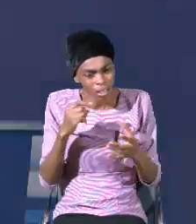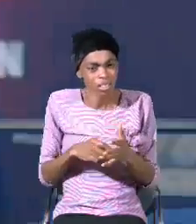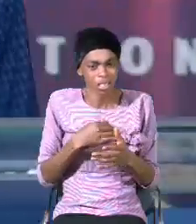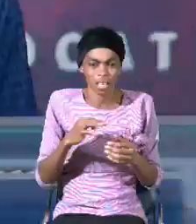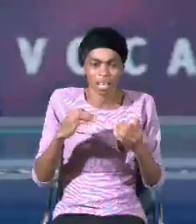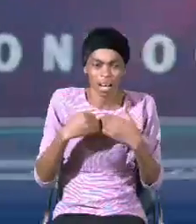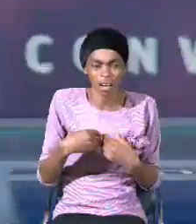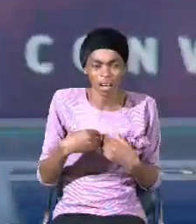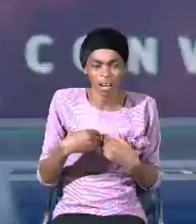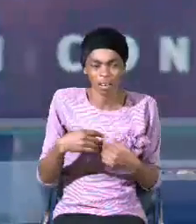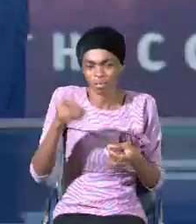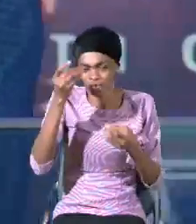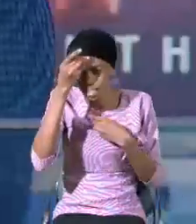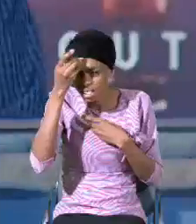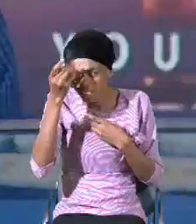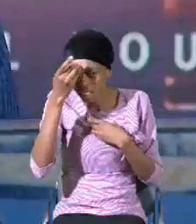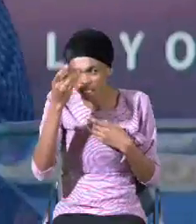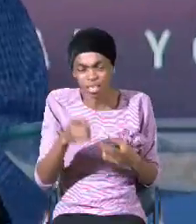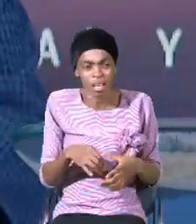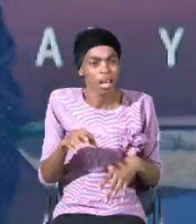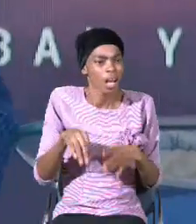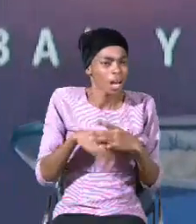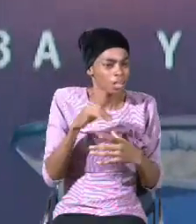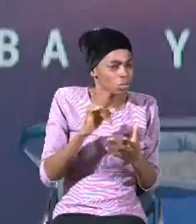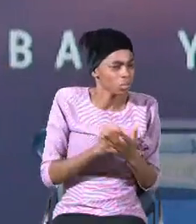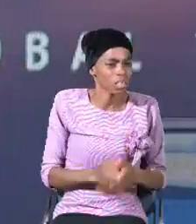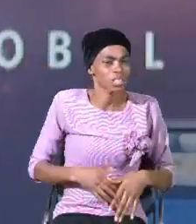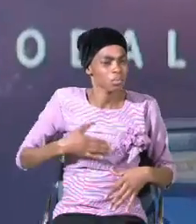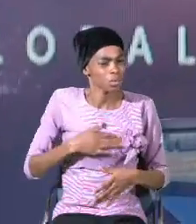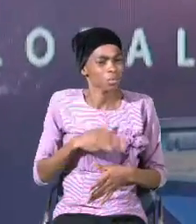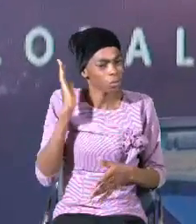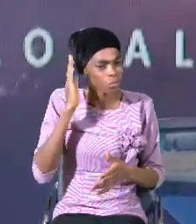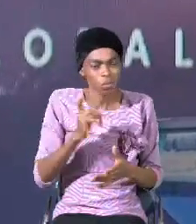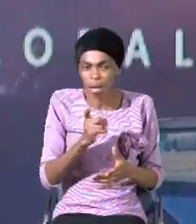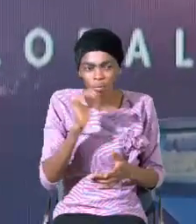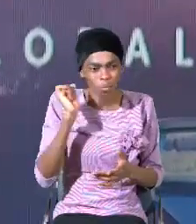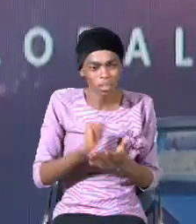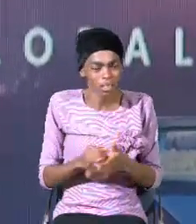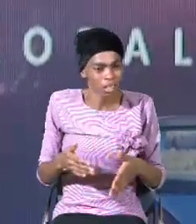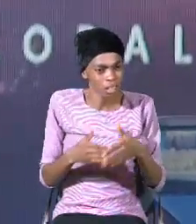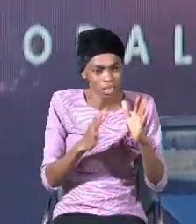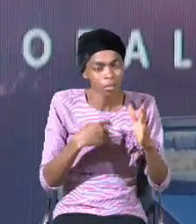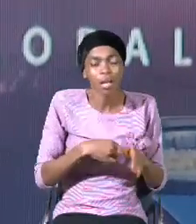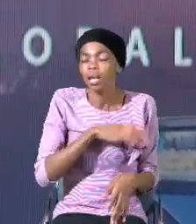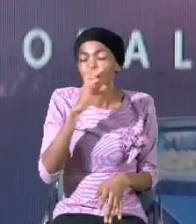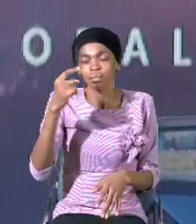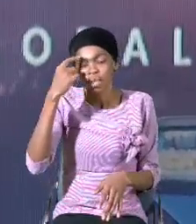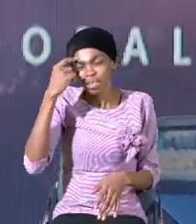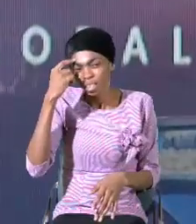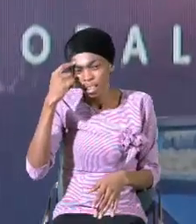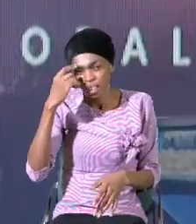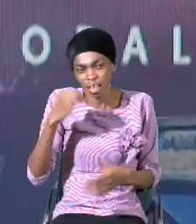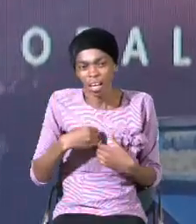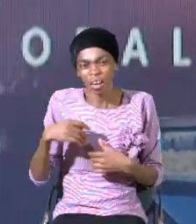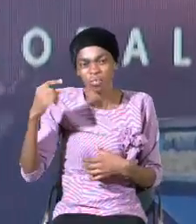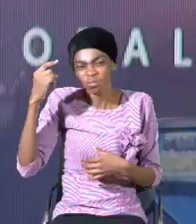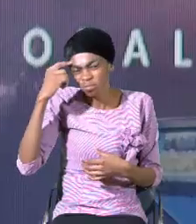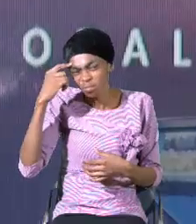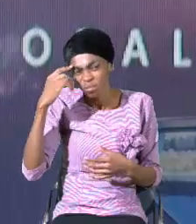know, disease out of that pleasure, where does that lead me? They never think sensuality